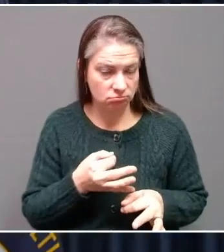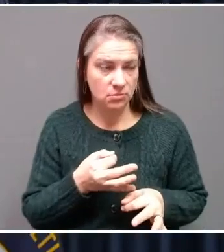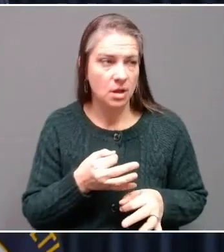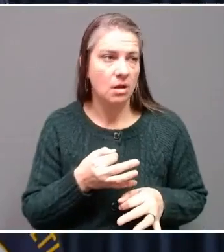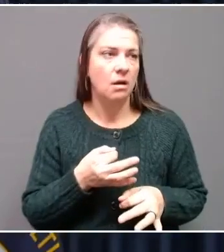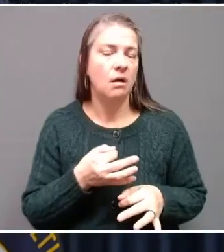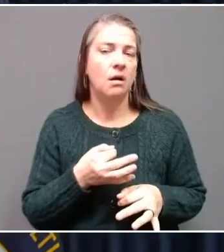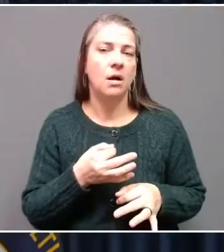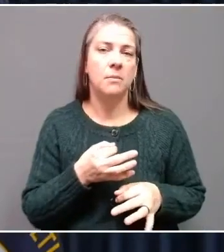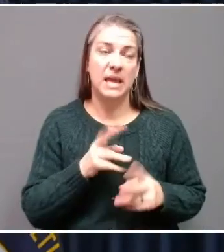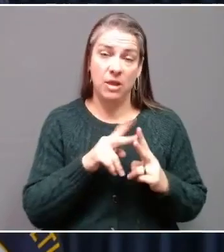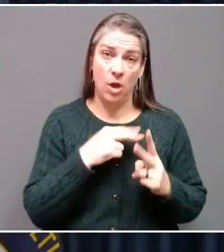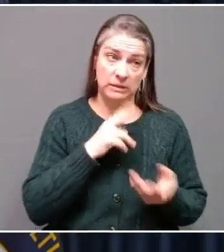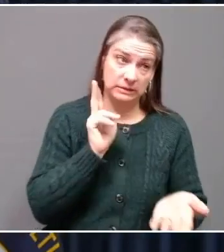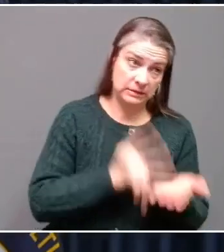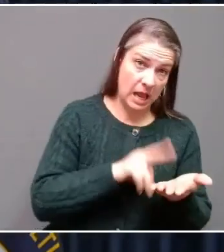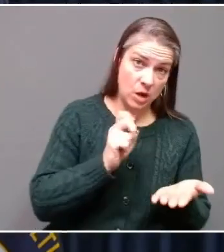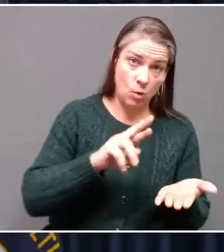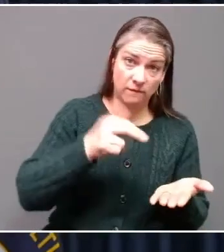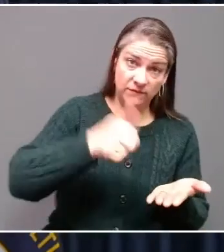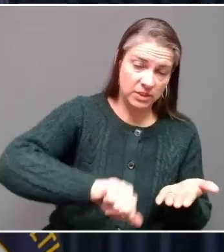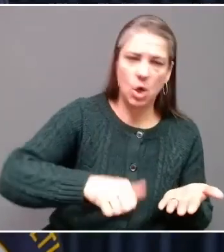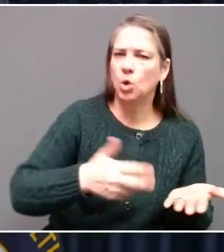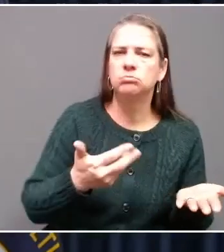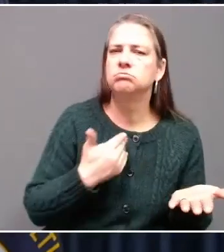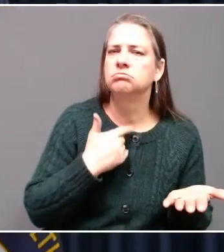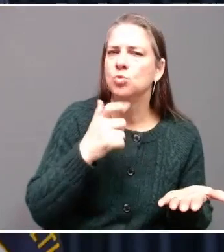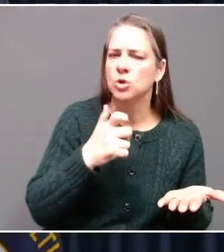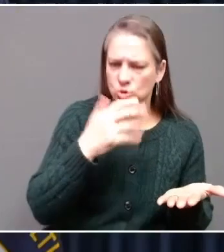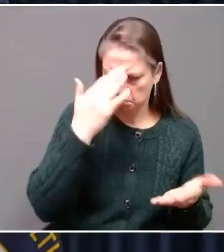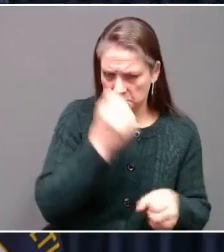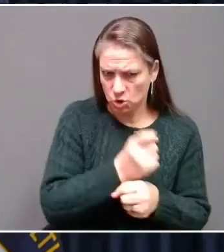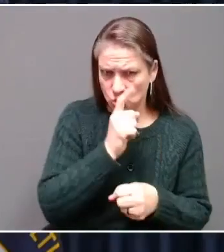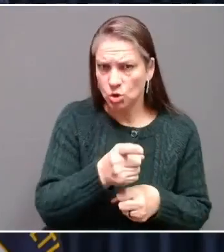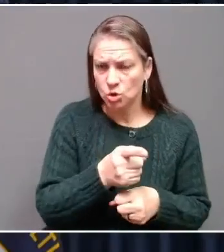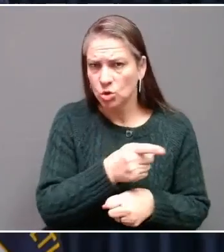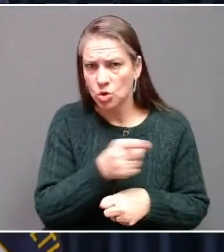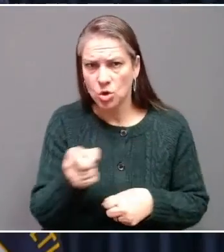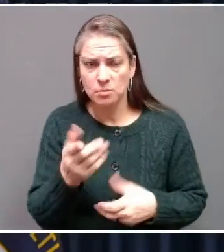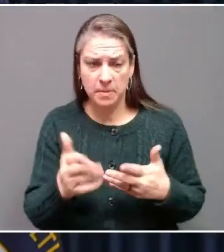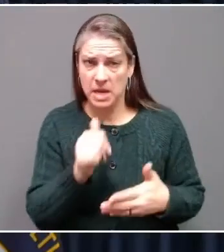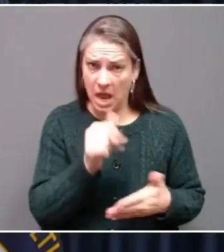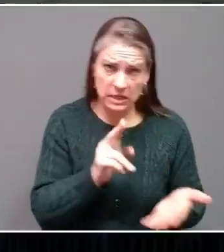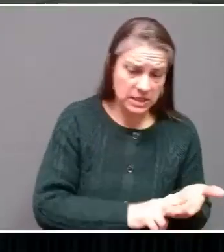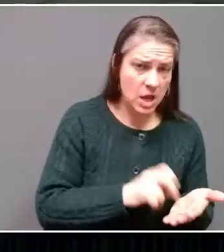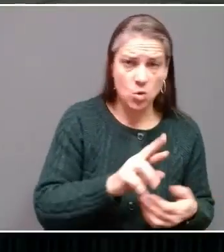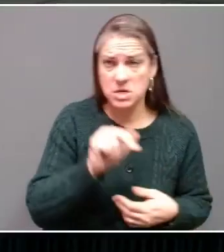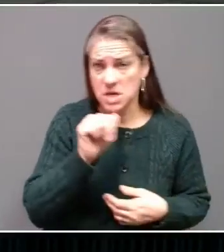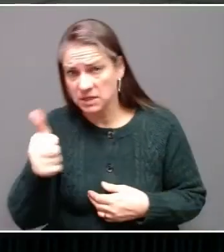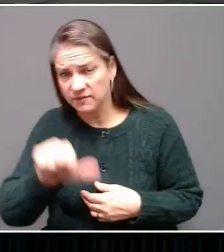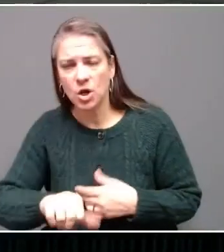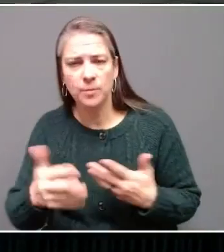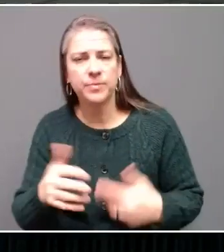or vetoing it, or choosing not to sign it, but not to veto it. On the line, we have